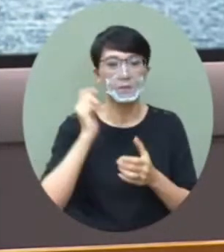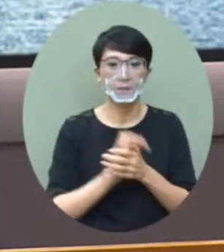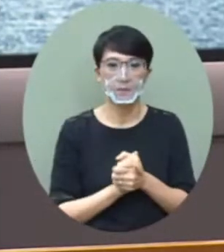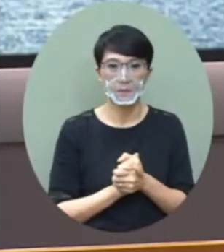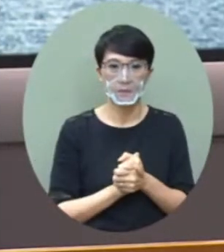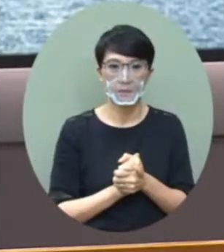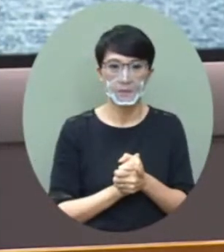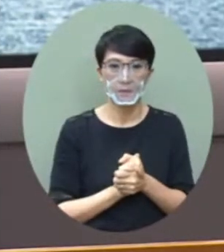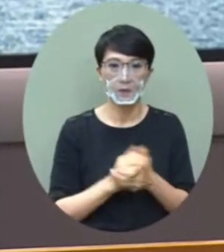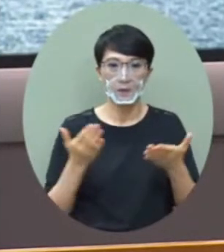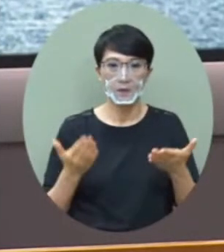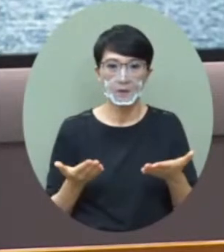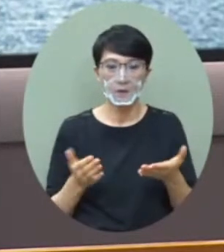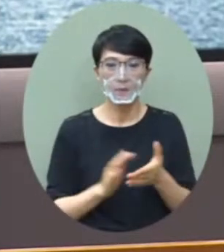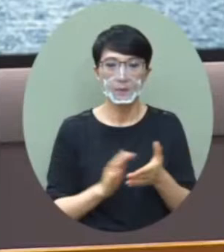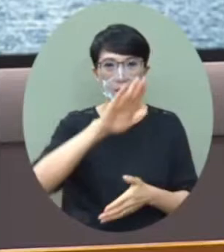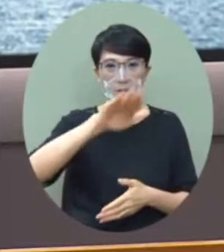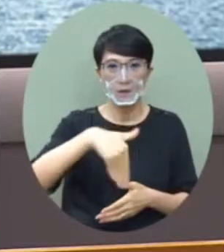now.